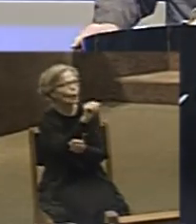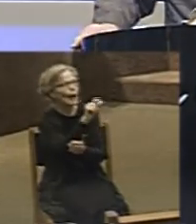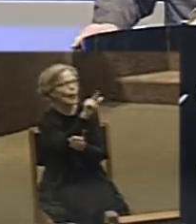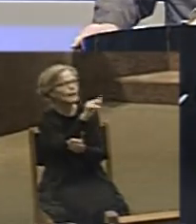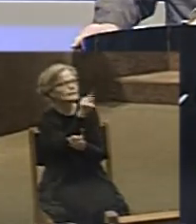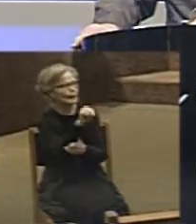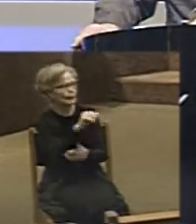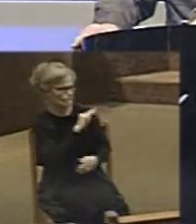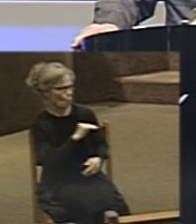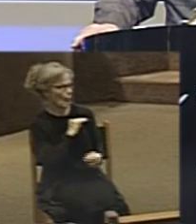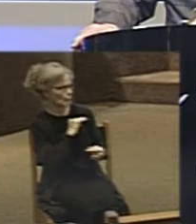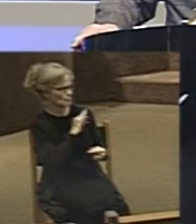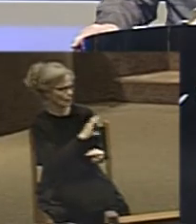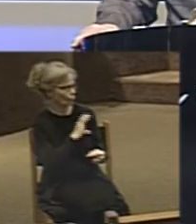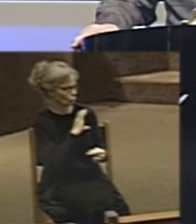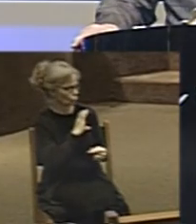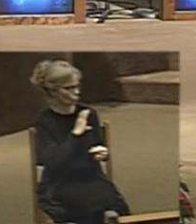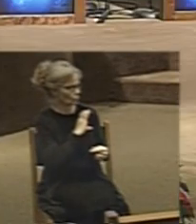immorality.